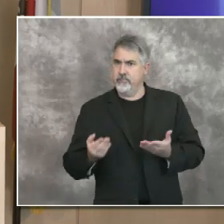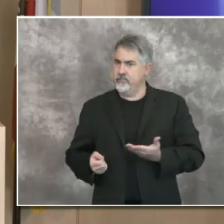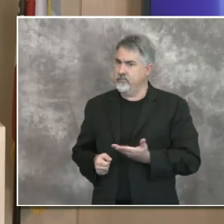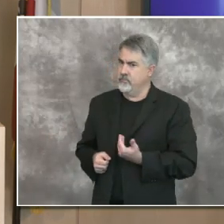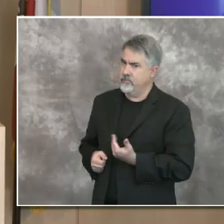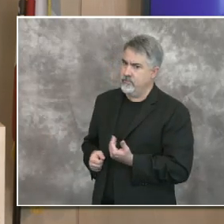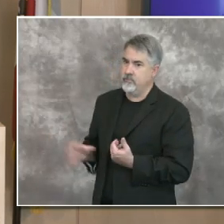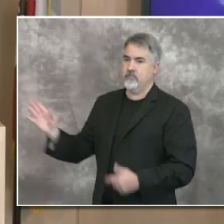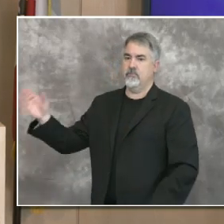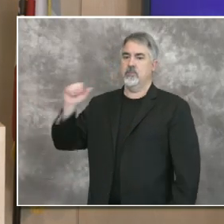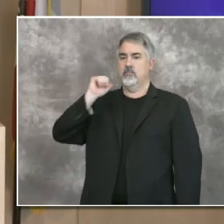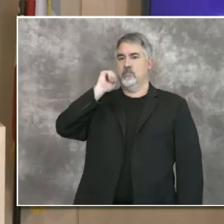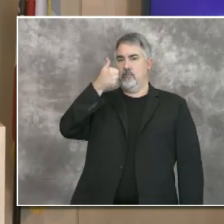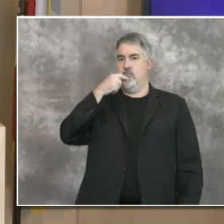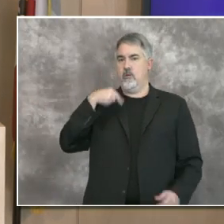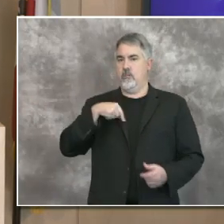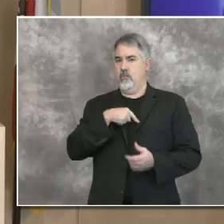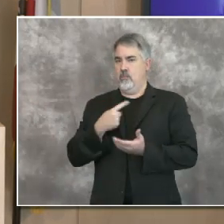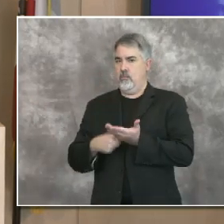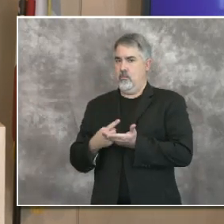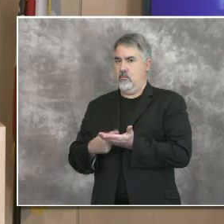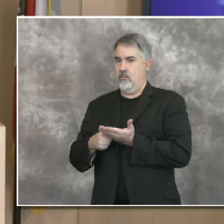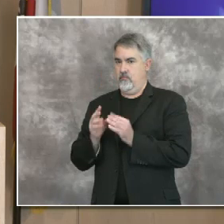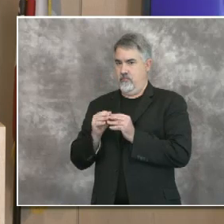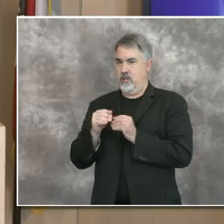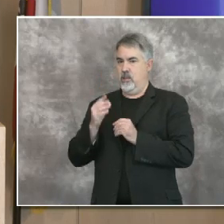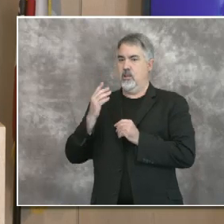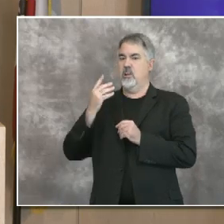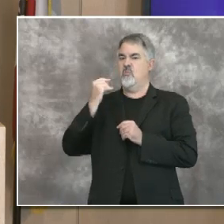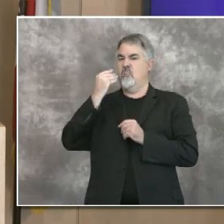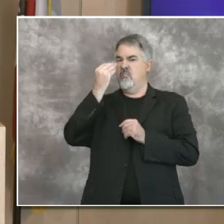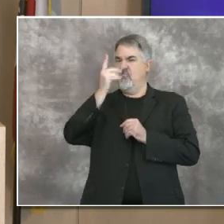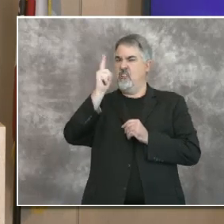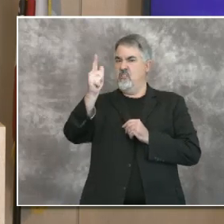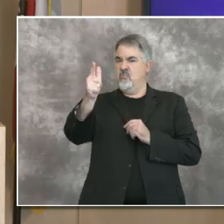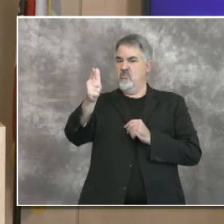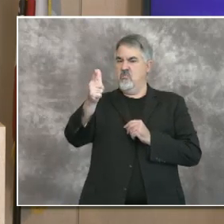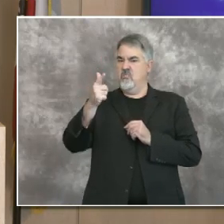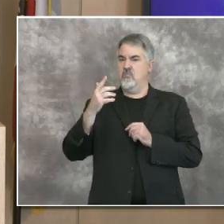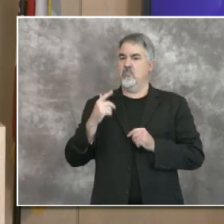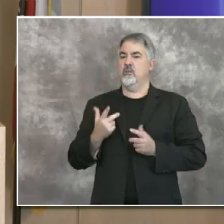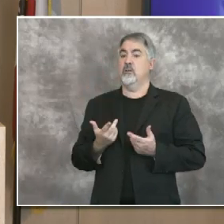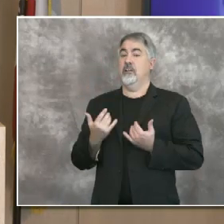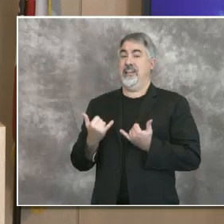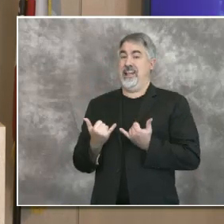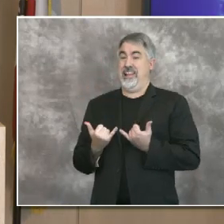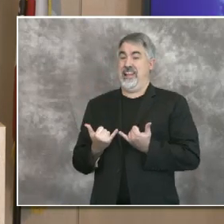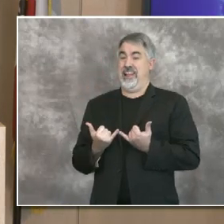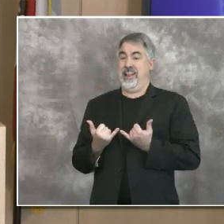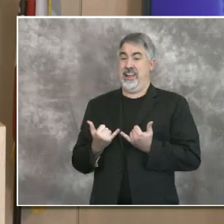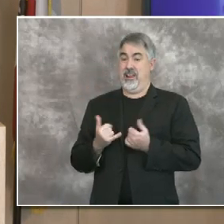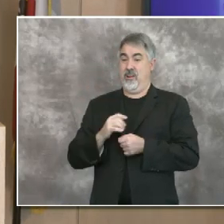tomorrow at our briefing, we will have a complete update on that. There is a form that is on the